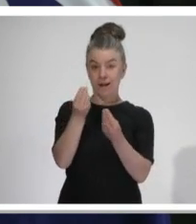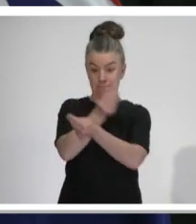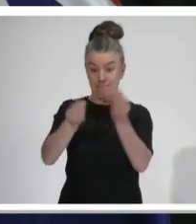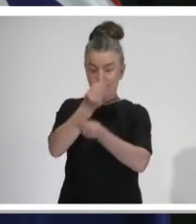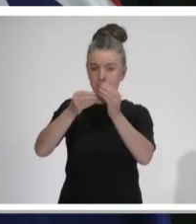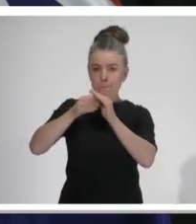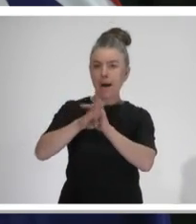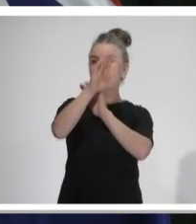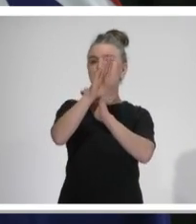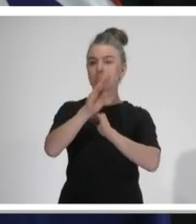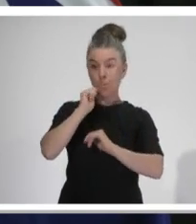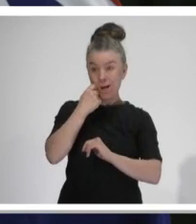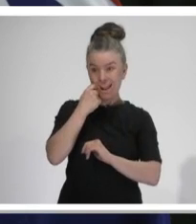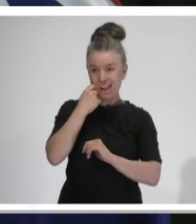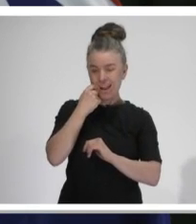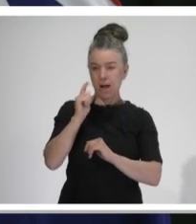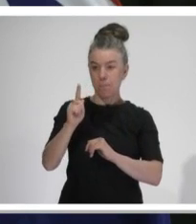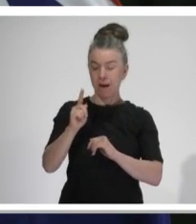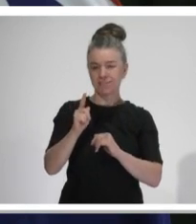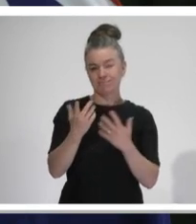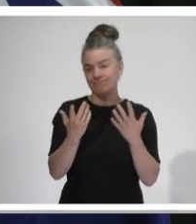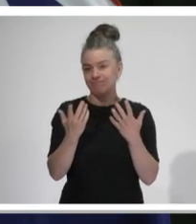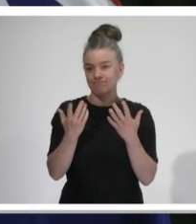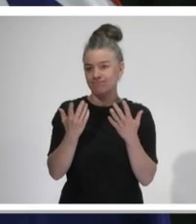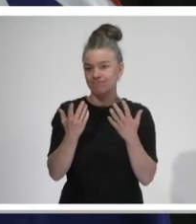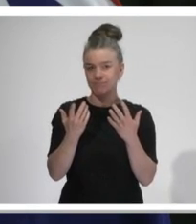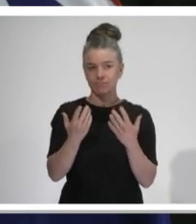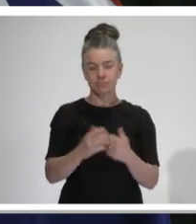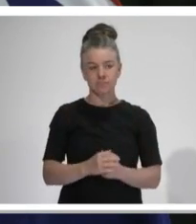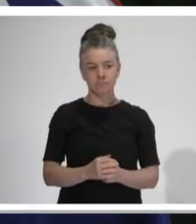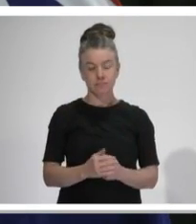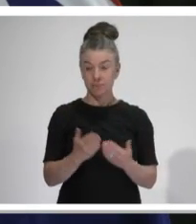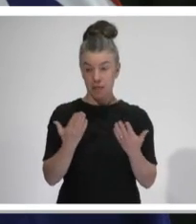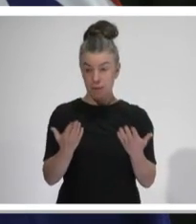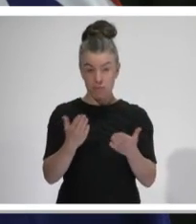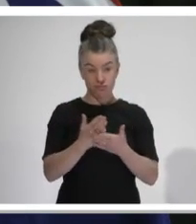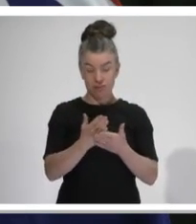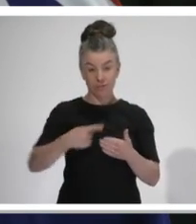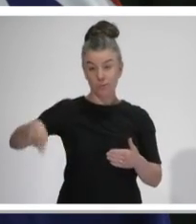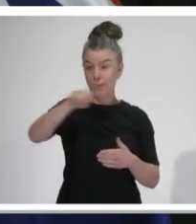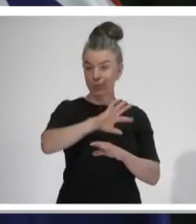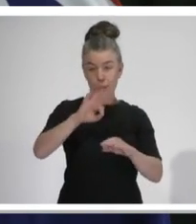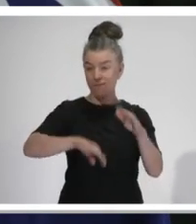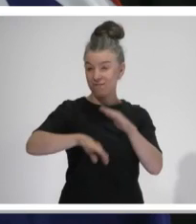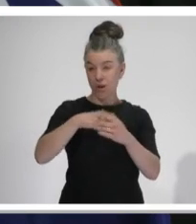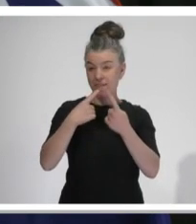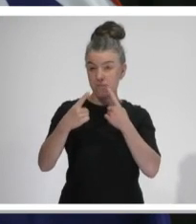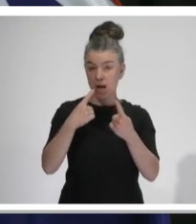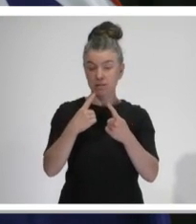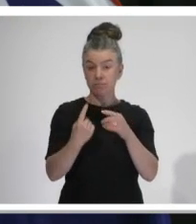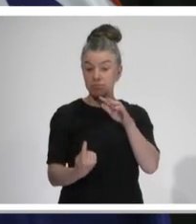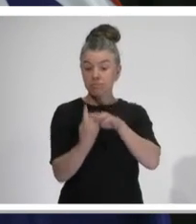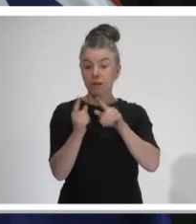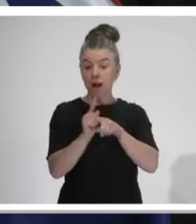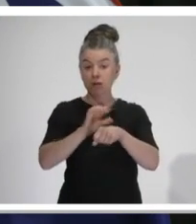world. But clearly, all of these projections are being done in an environment where we lack any data to compare it to. We, in many